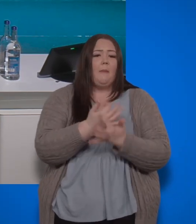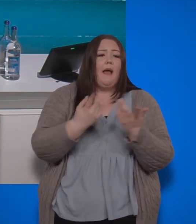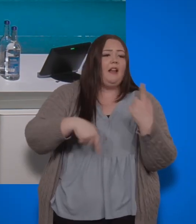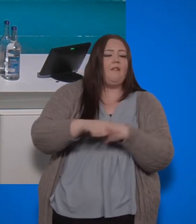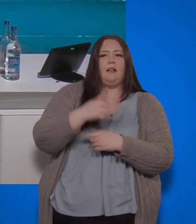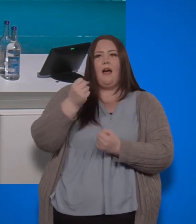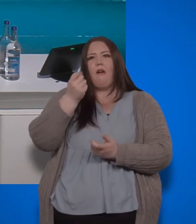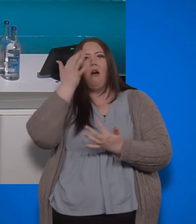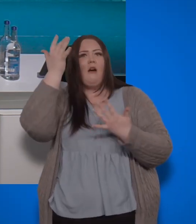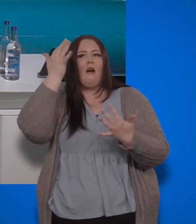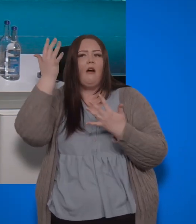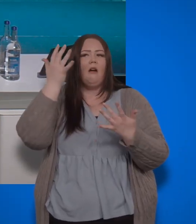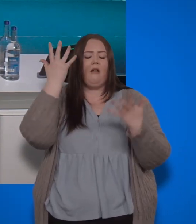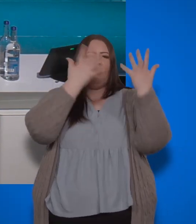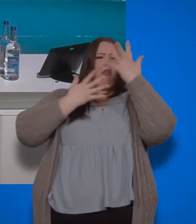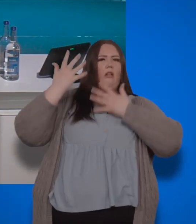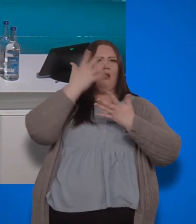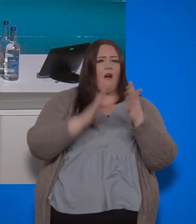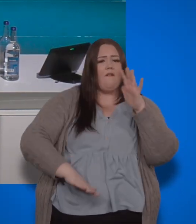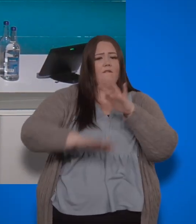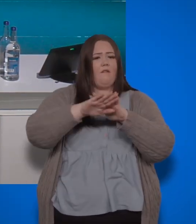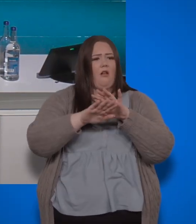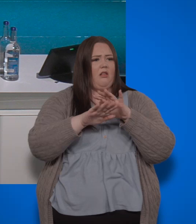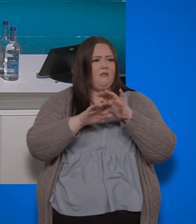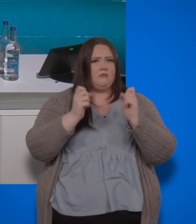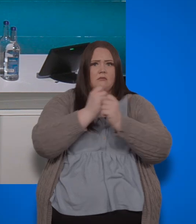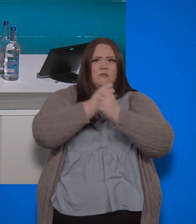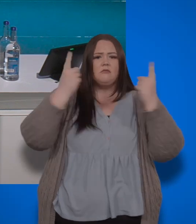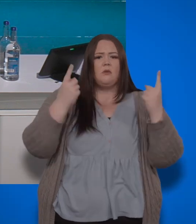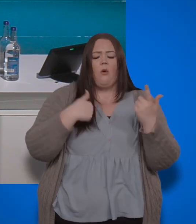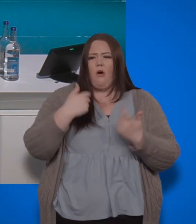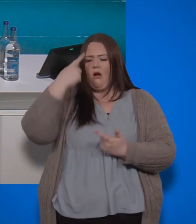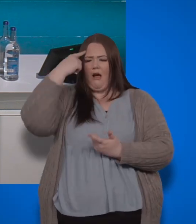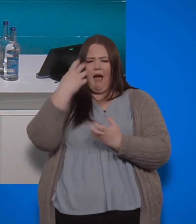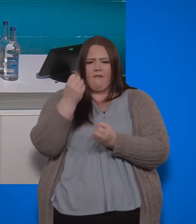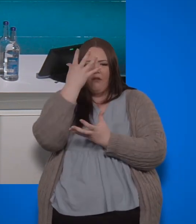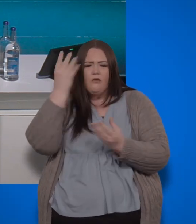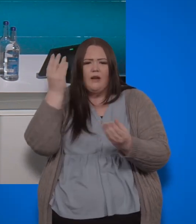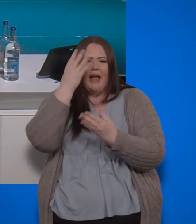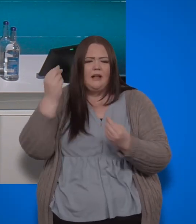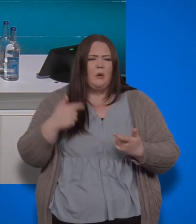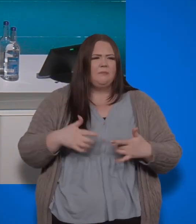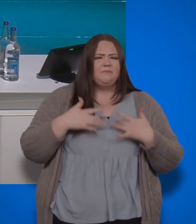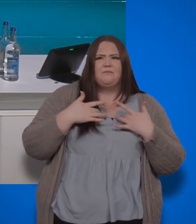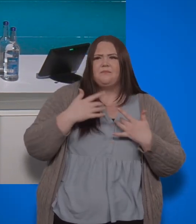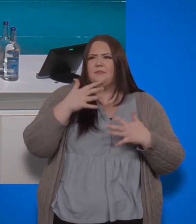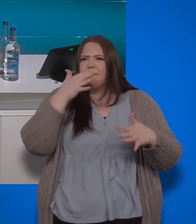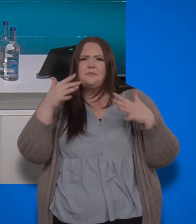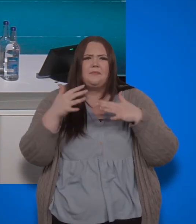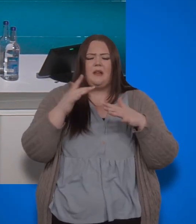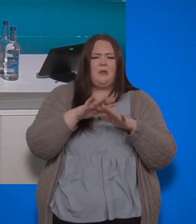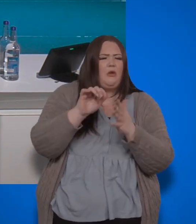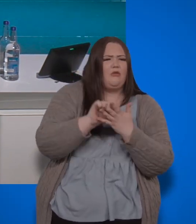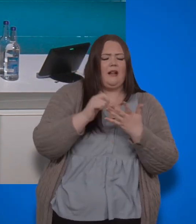constantly having delusions. We don't really have a proper understanding of reality. We forget things. Our senses are